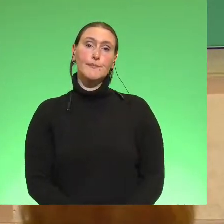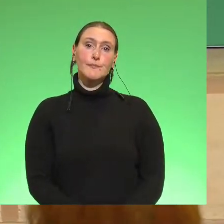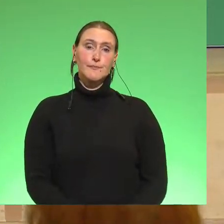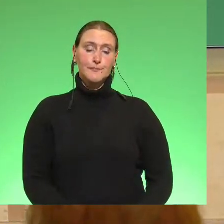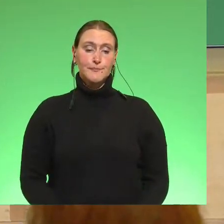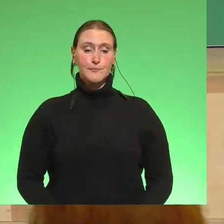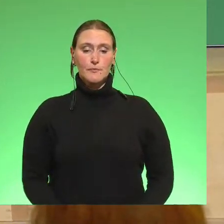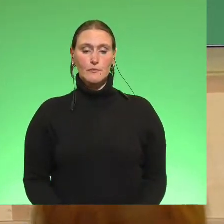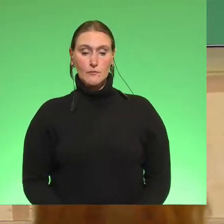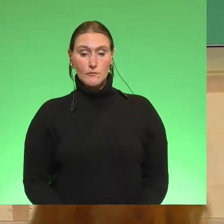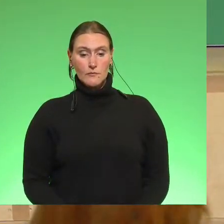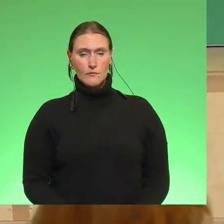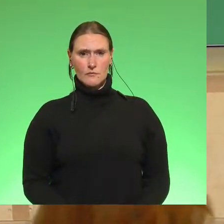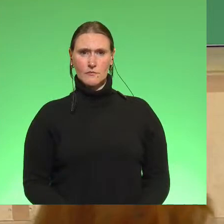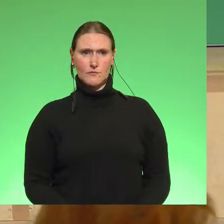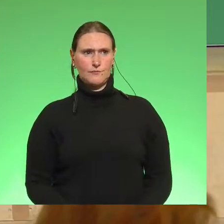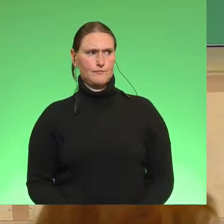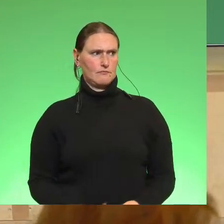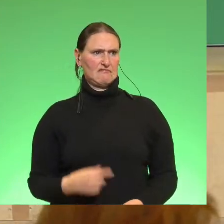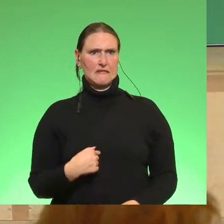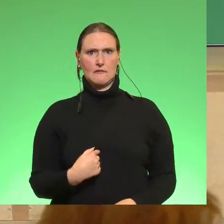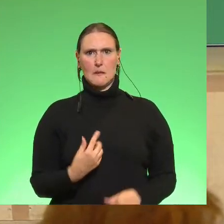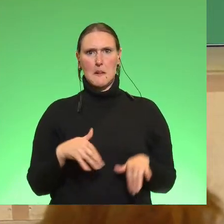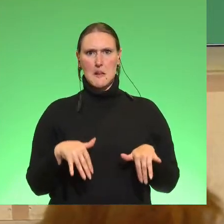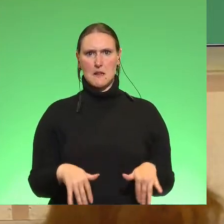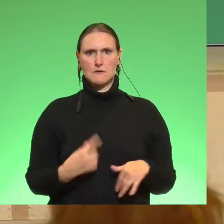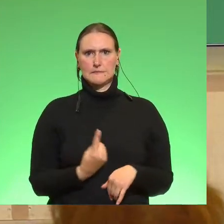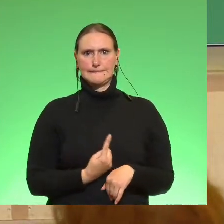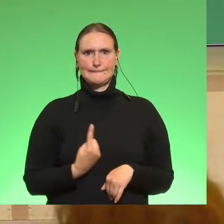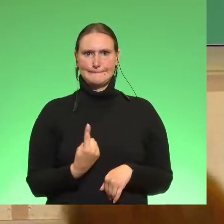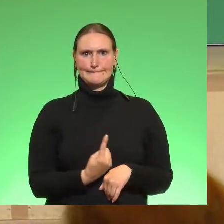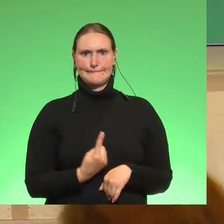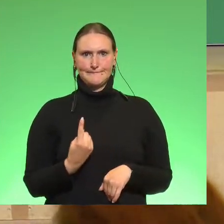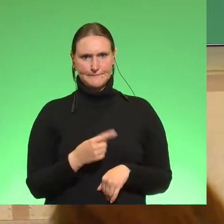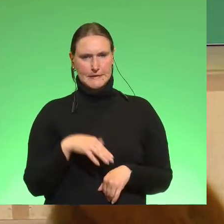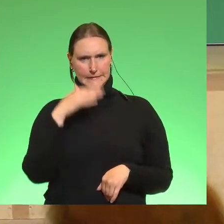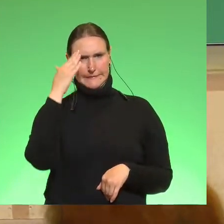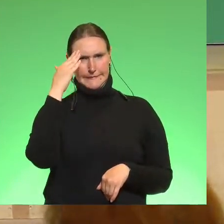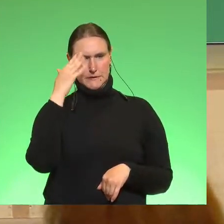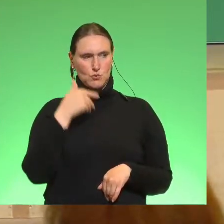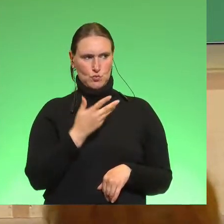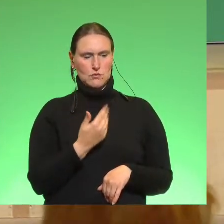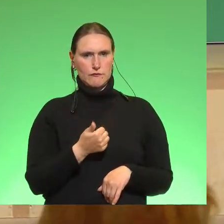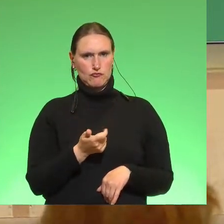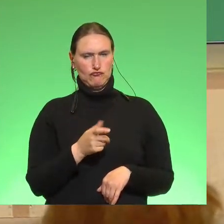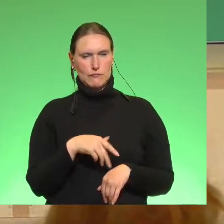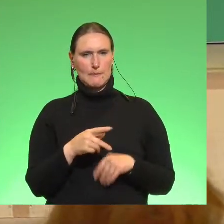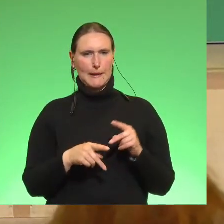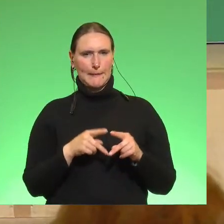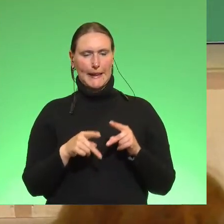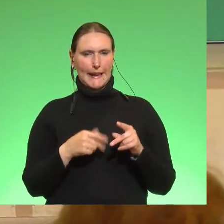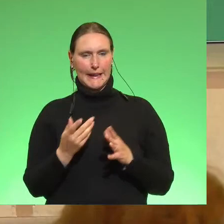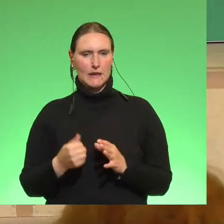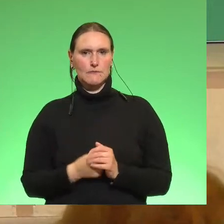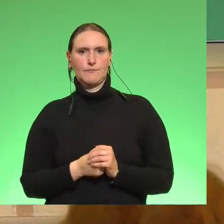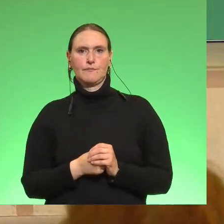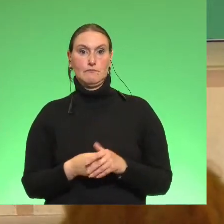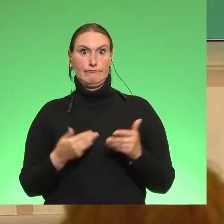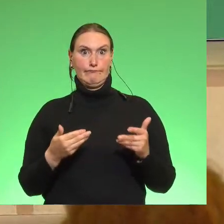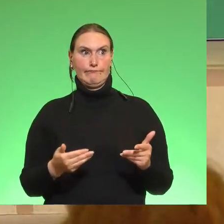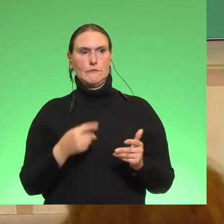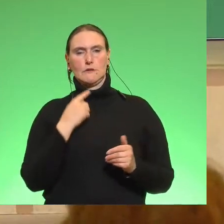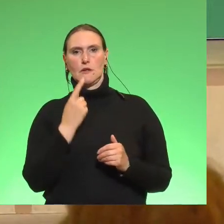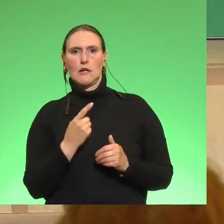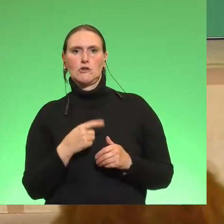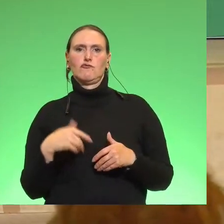It feels a bit lonely here, but I want to acknowledge a lot of people. What I'm going to try to say is a collage or an